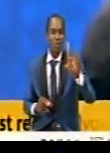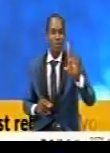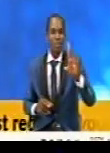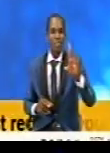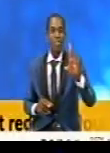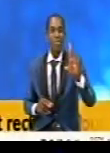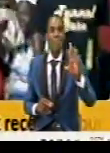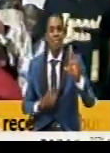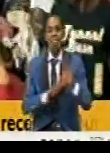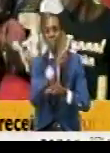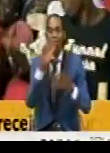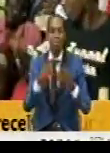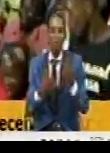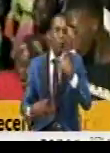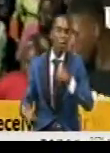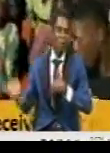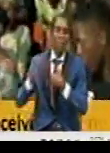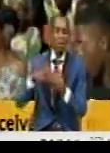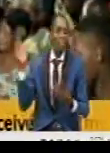Ulcer,